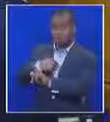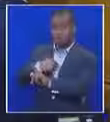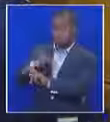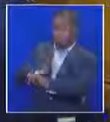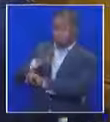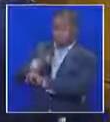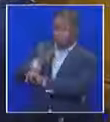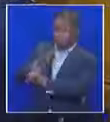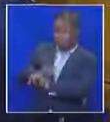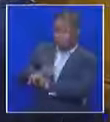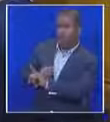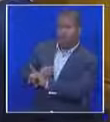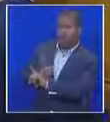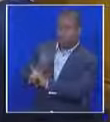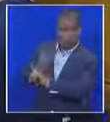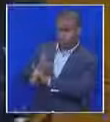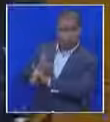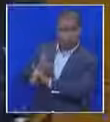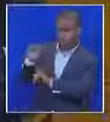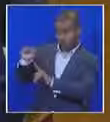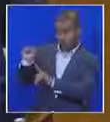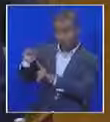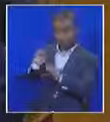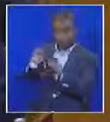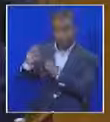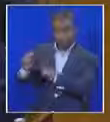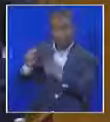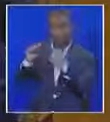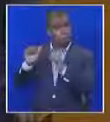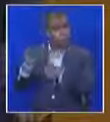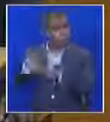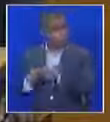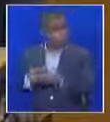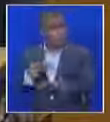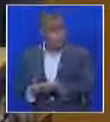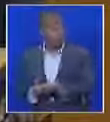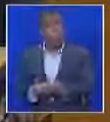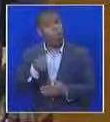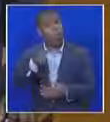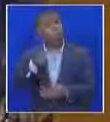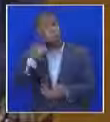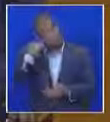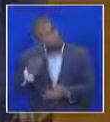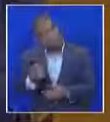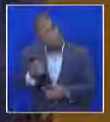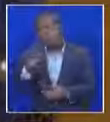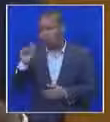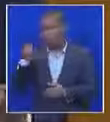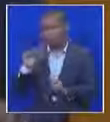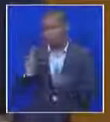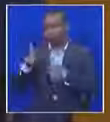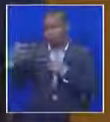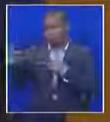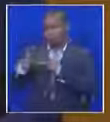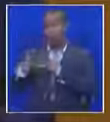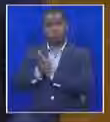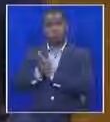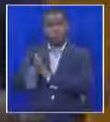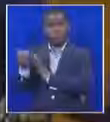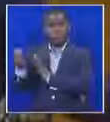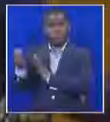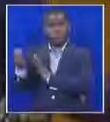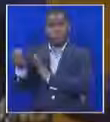able to turn around an airline at such a time as this? Or ultimately, do you believe that she is the fit and proper person to